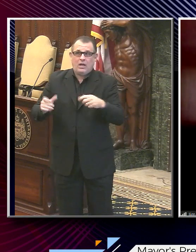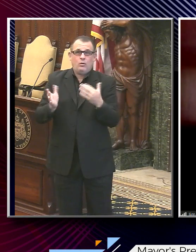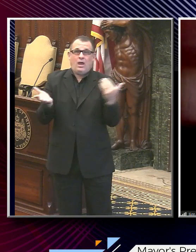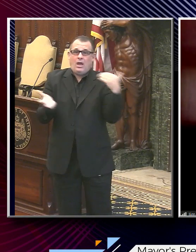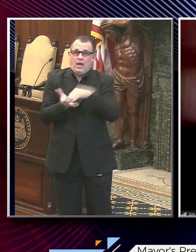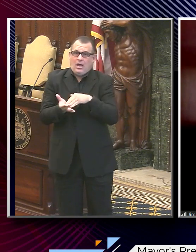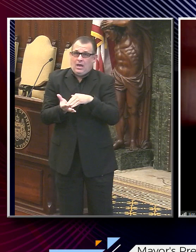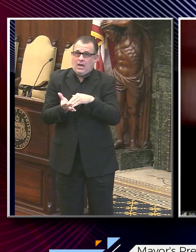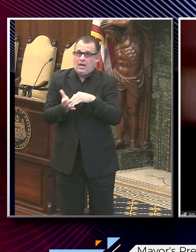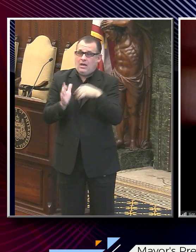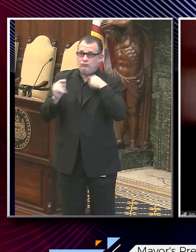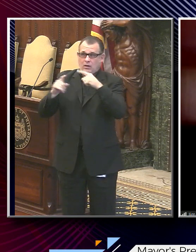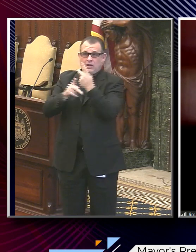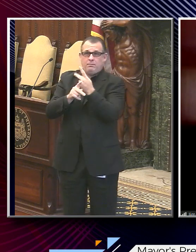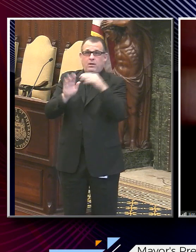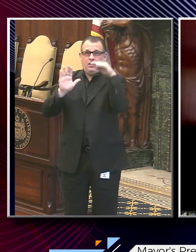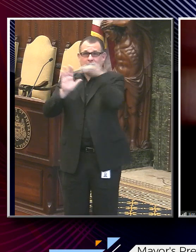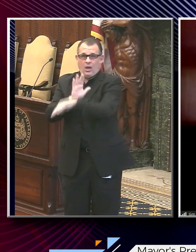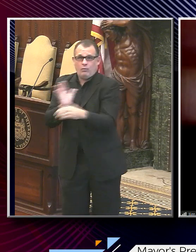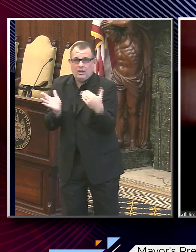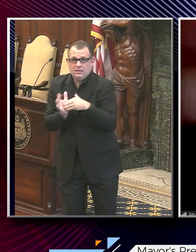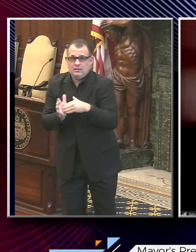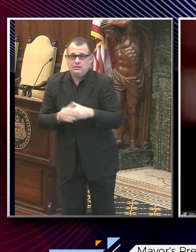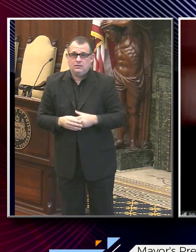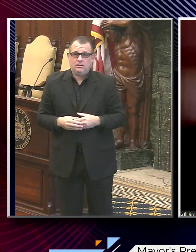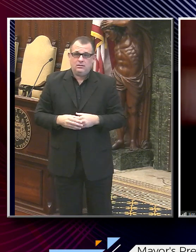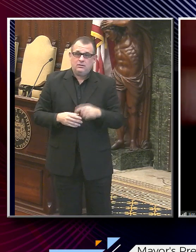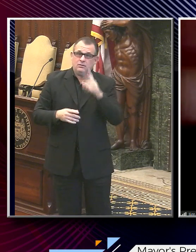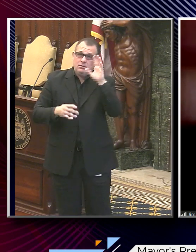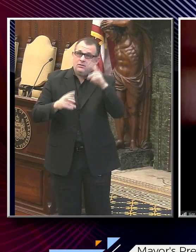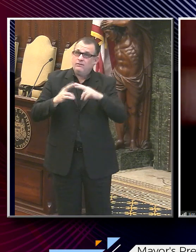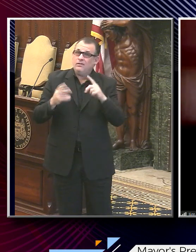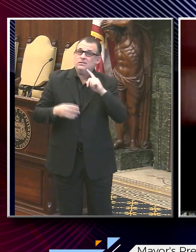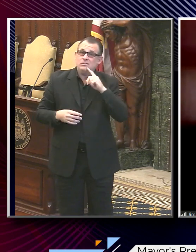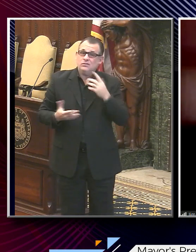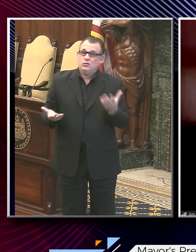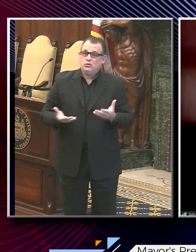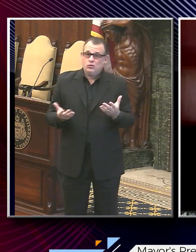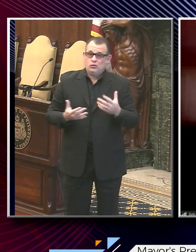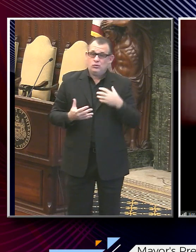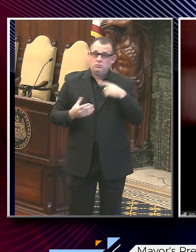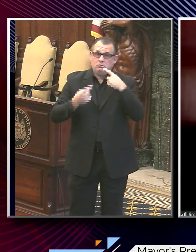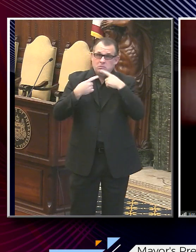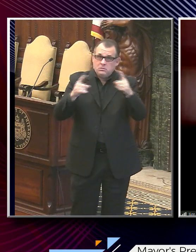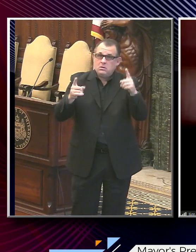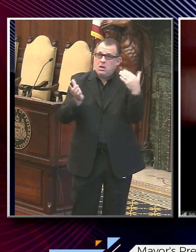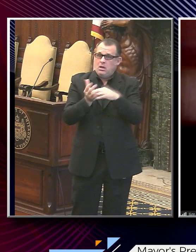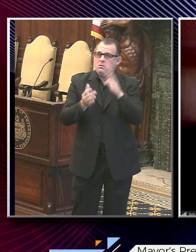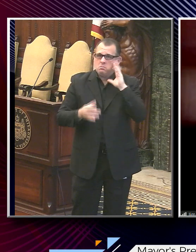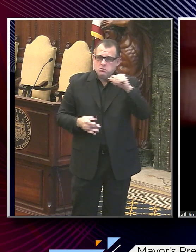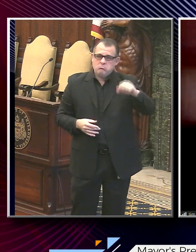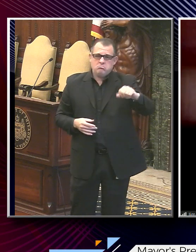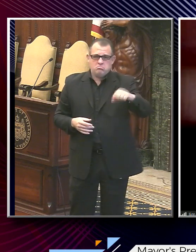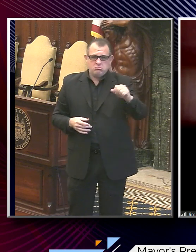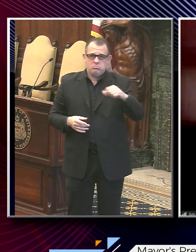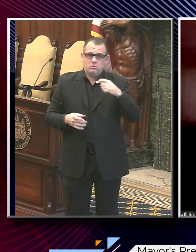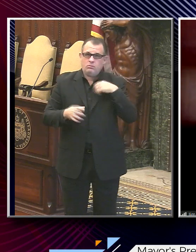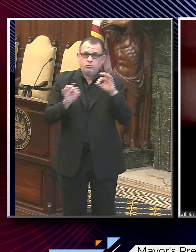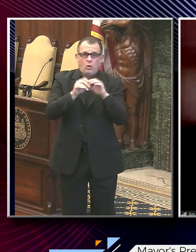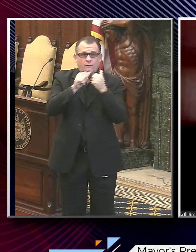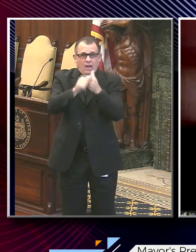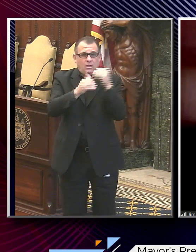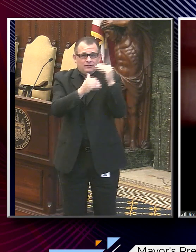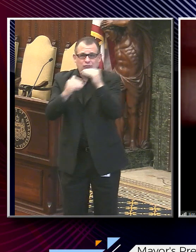COVID fatigue and again take this as seriously as it is, we will get through it again. So hopefully these restrictions will only be needed for 6